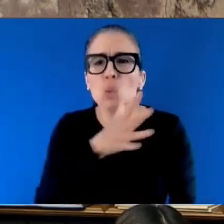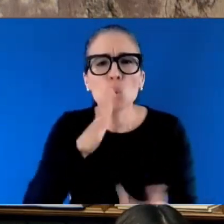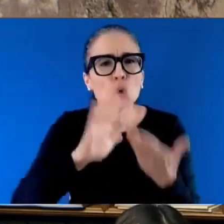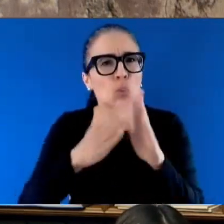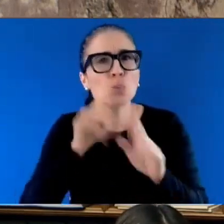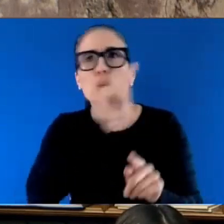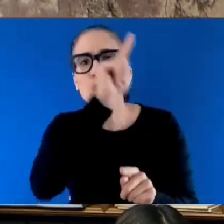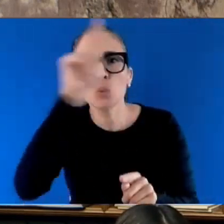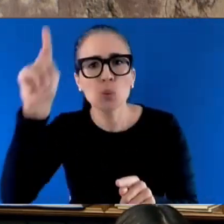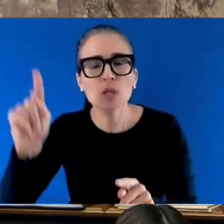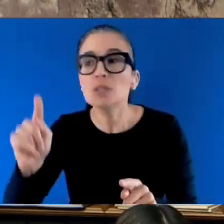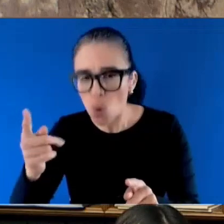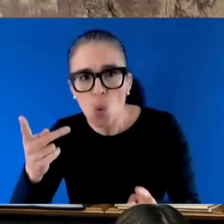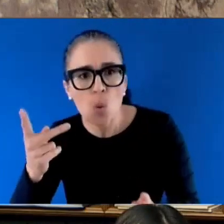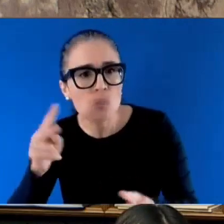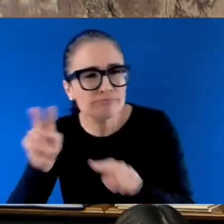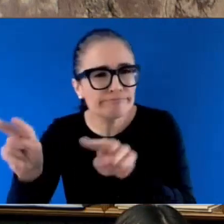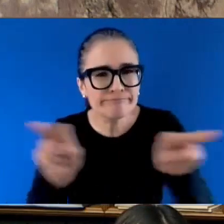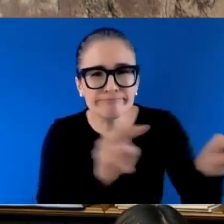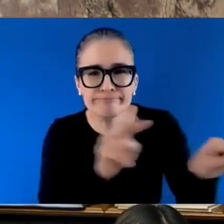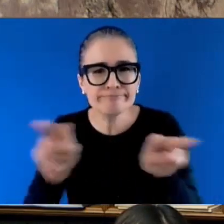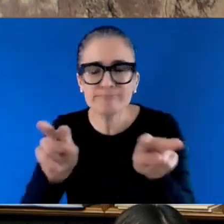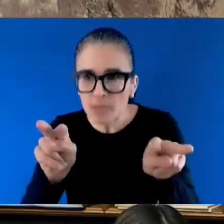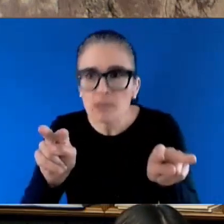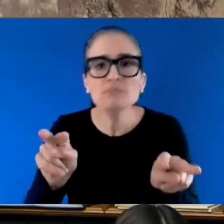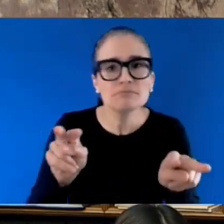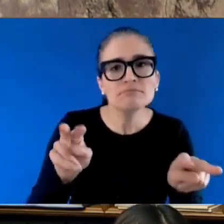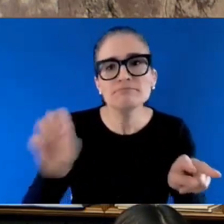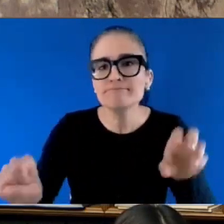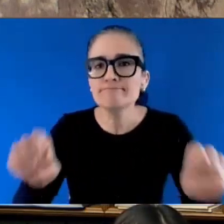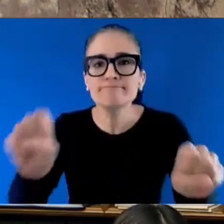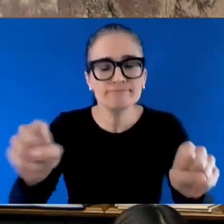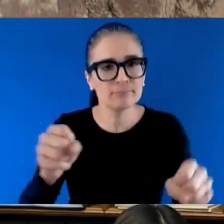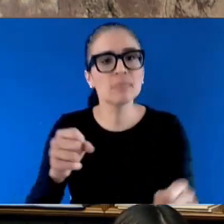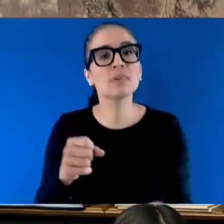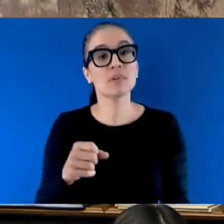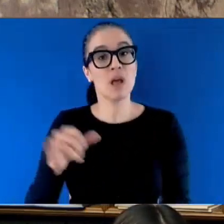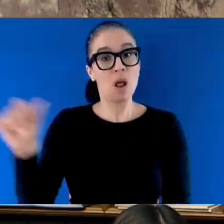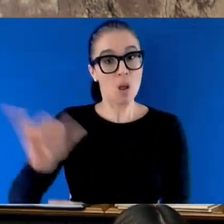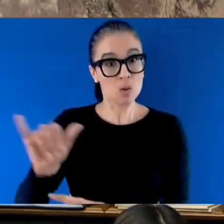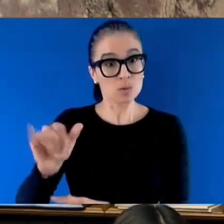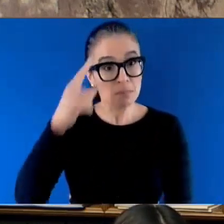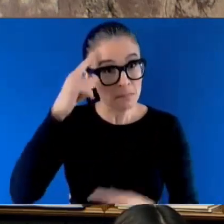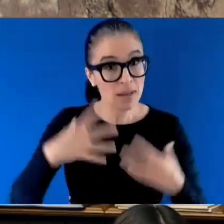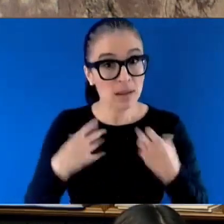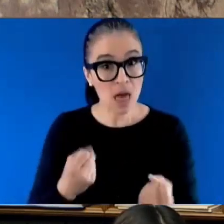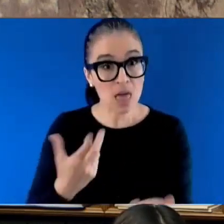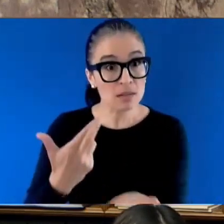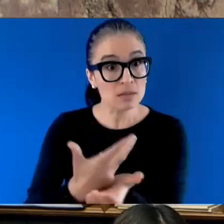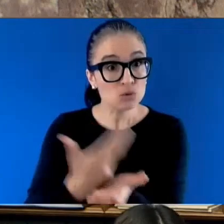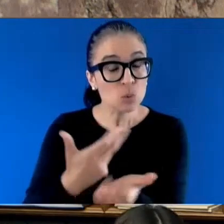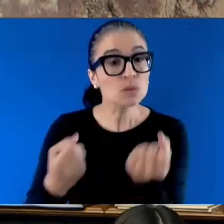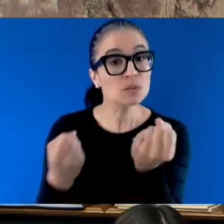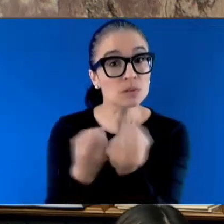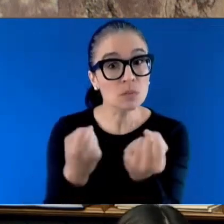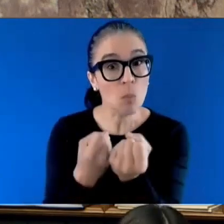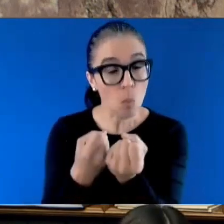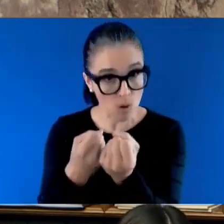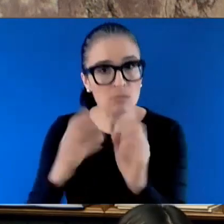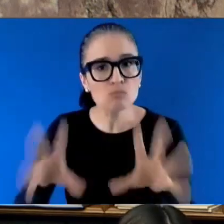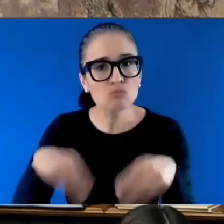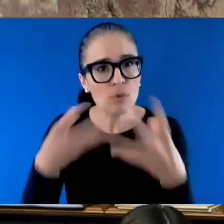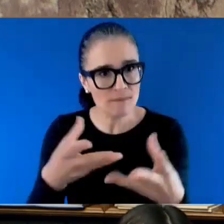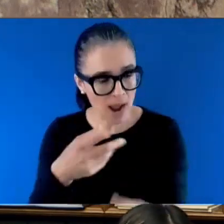health resources to be able to deal with mental health cases. But let's be clear, Honourable Speaker, someone uses drugs in a Tim Hortons, they're going